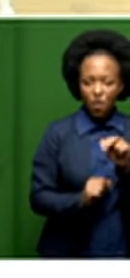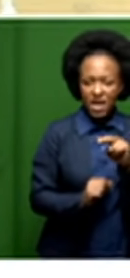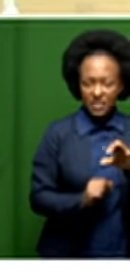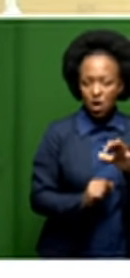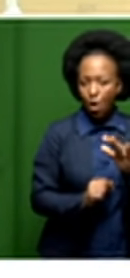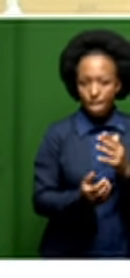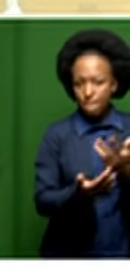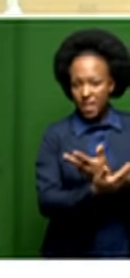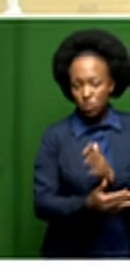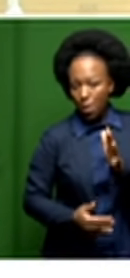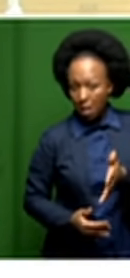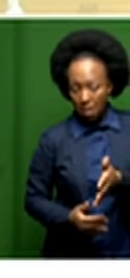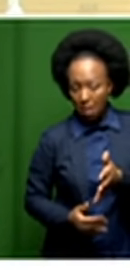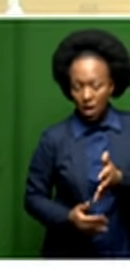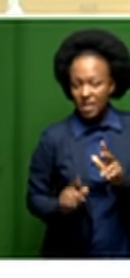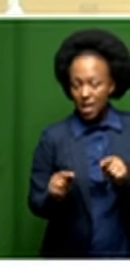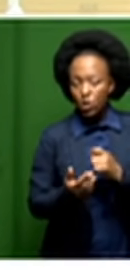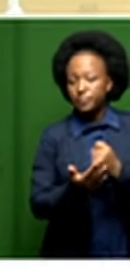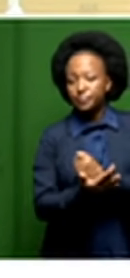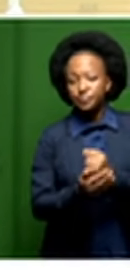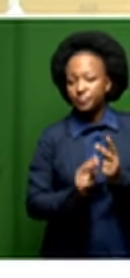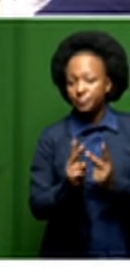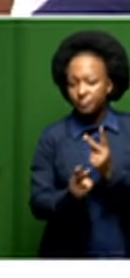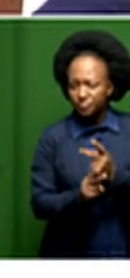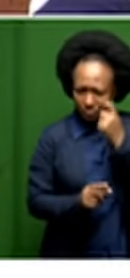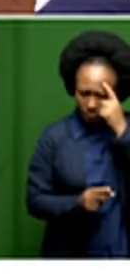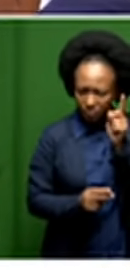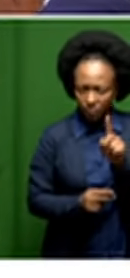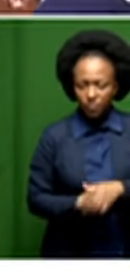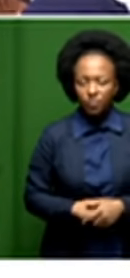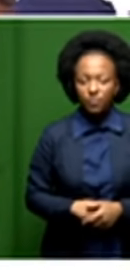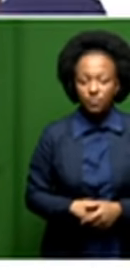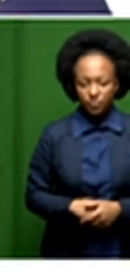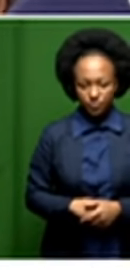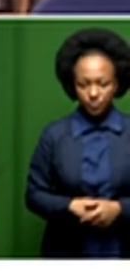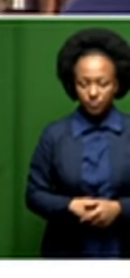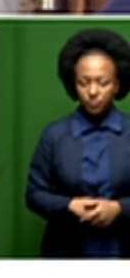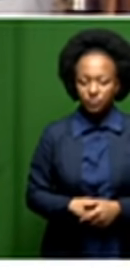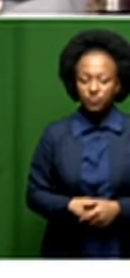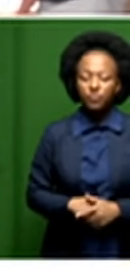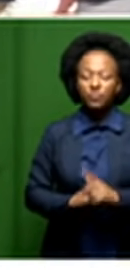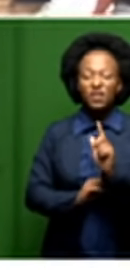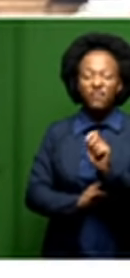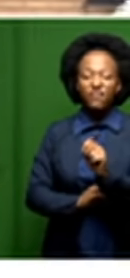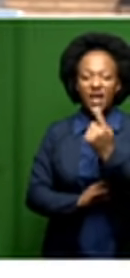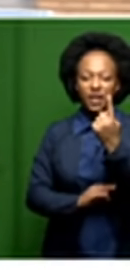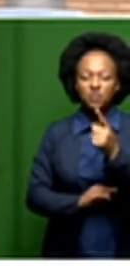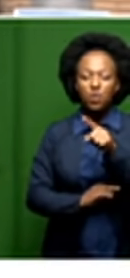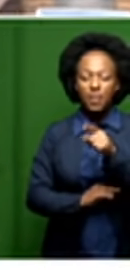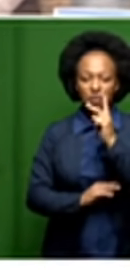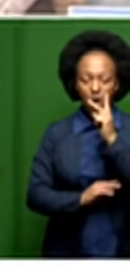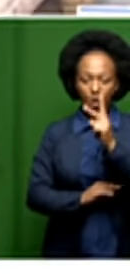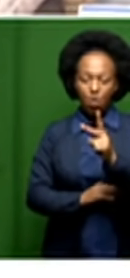miss out and that they will not be able to re-register? Well, I think firstly, we need to look at the